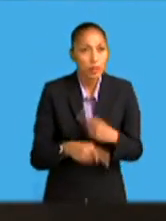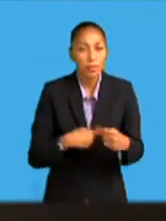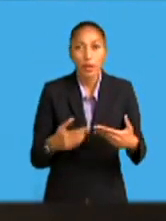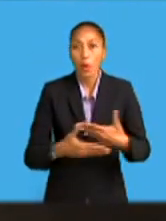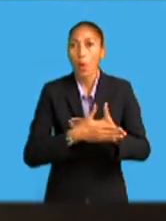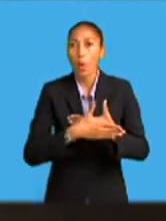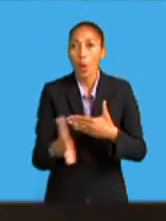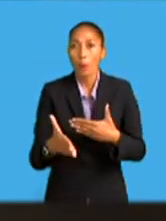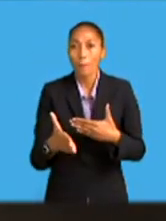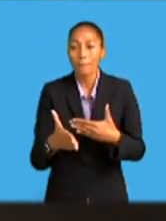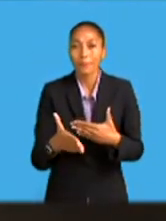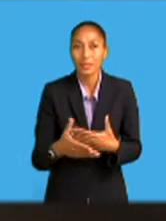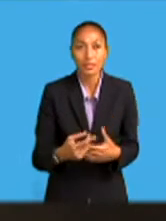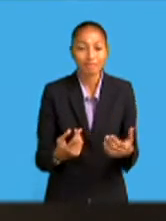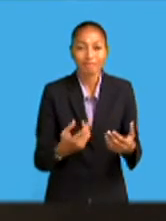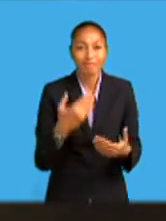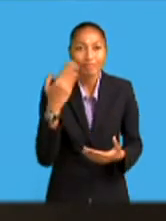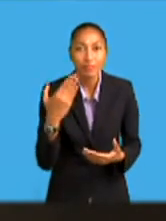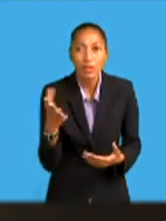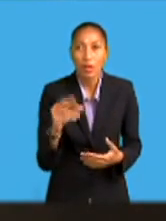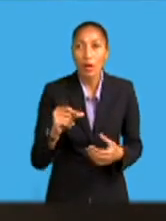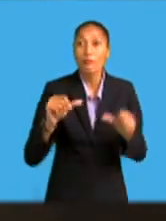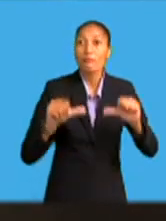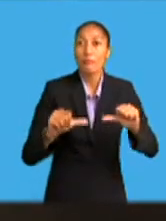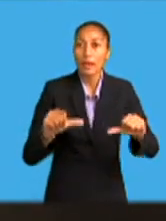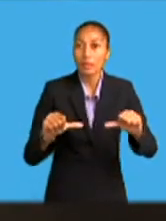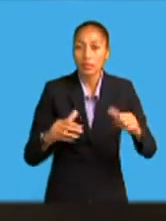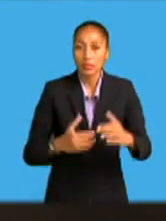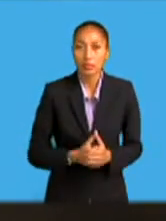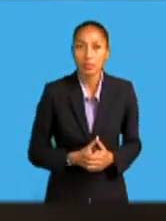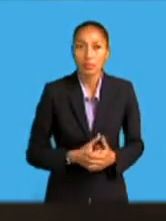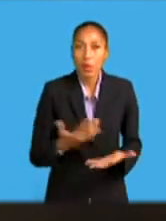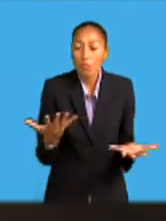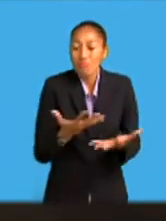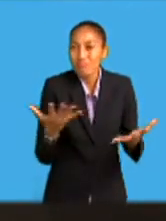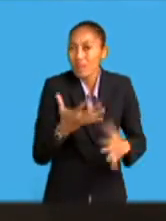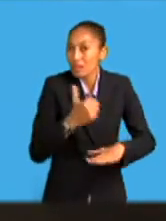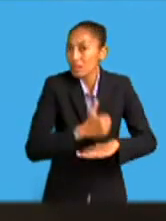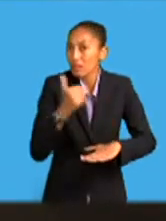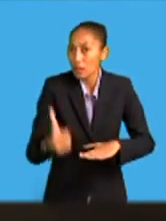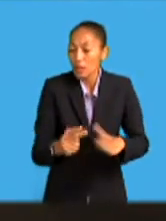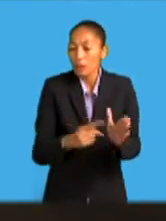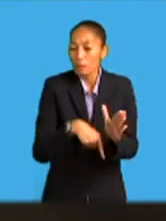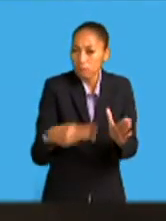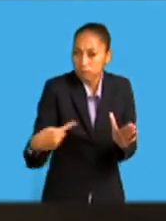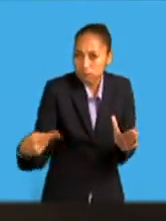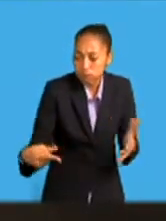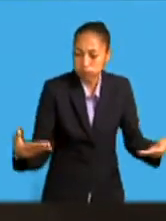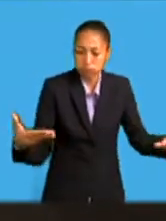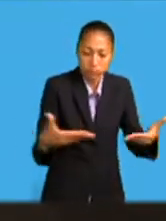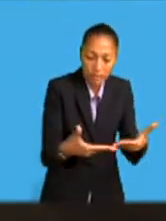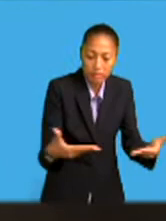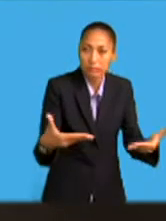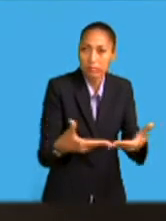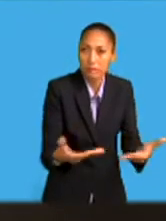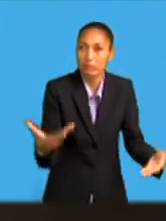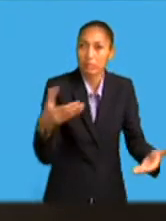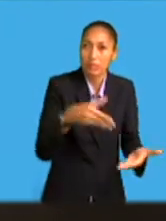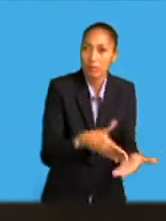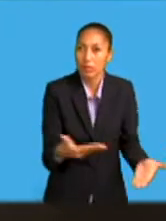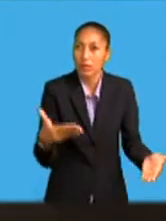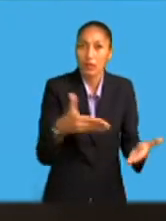address by His Excellency the President of Fiji, in which the government will continue to introduce policies and